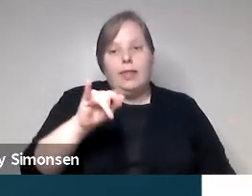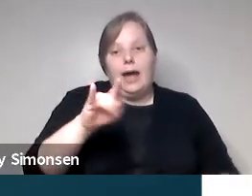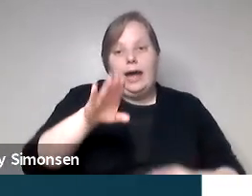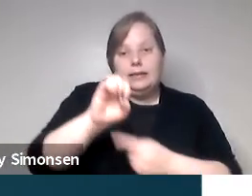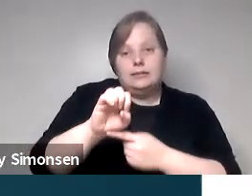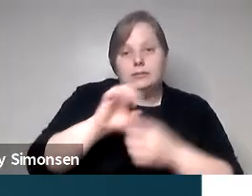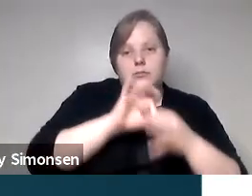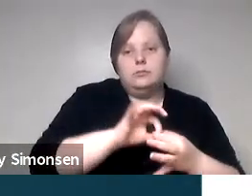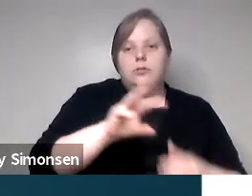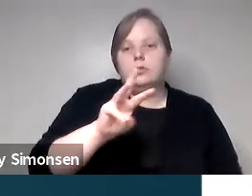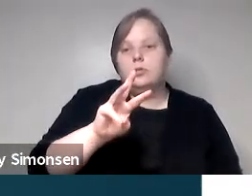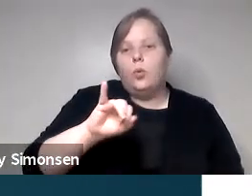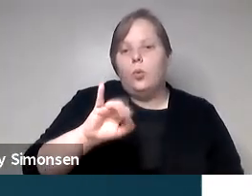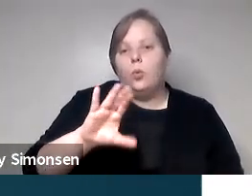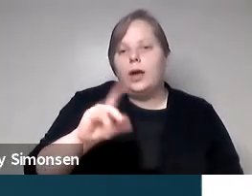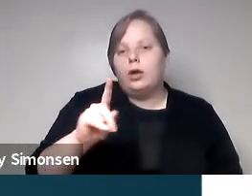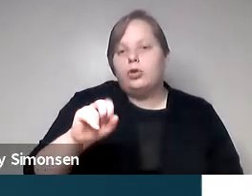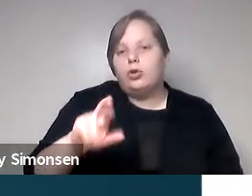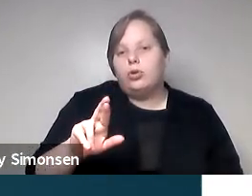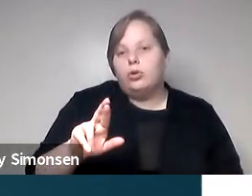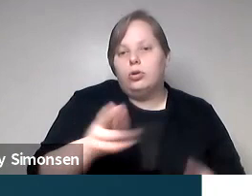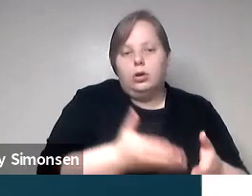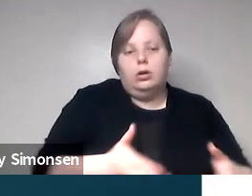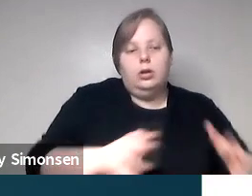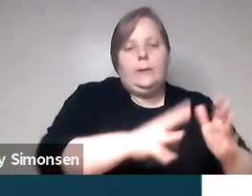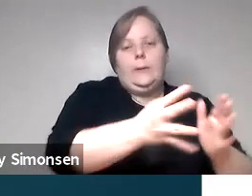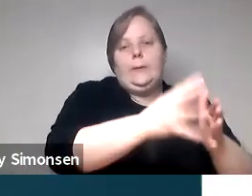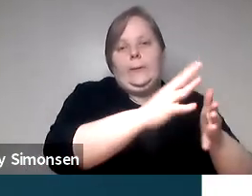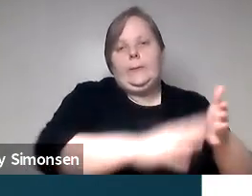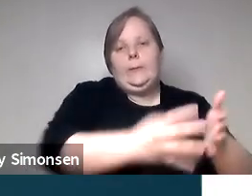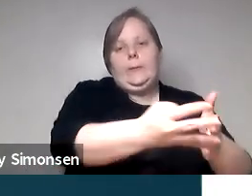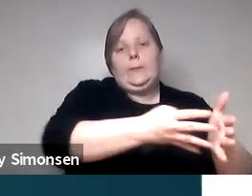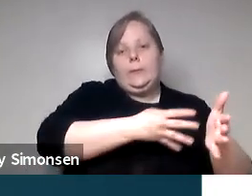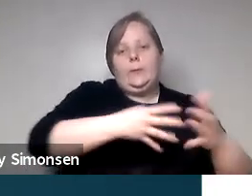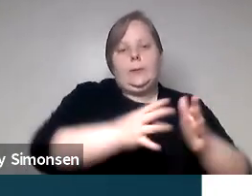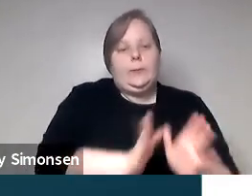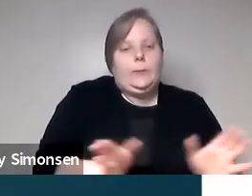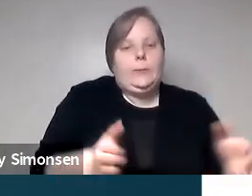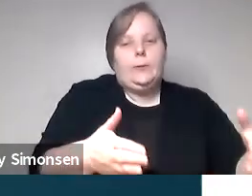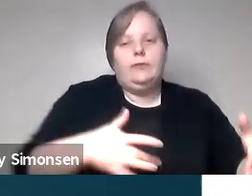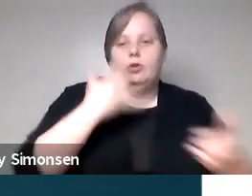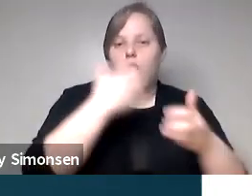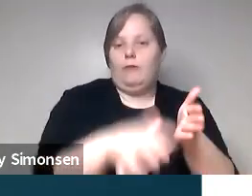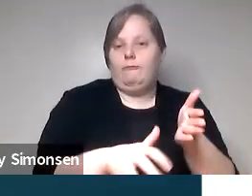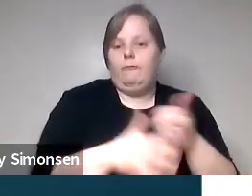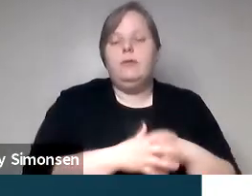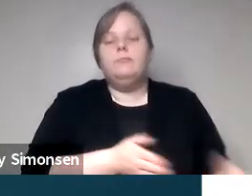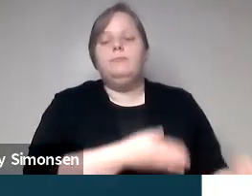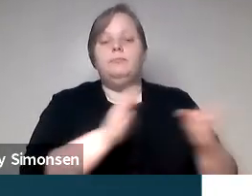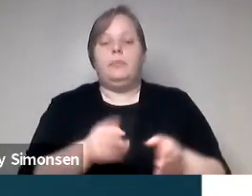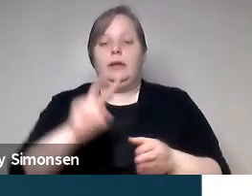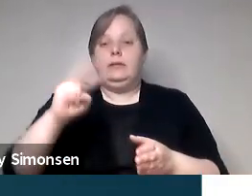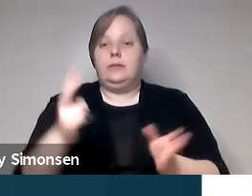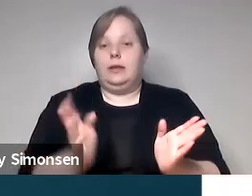of basket. It has a rough texture on the outside. And then maybe a second